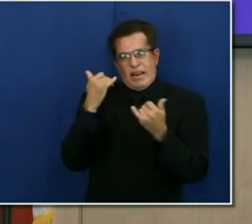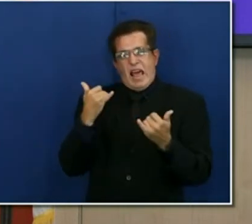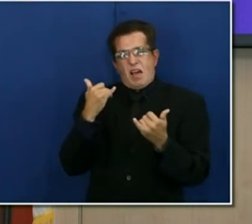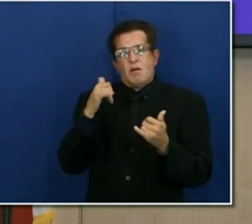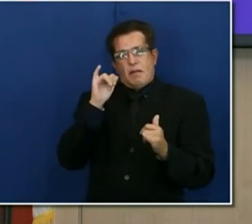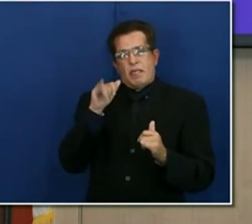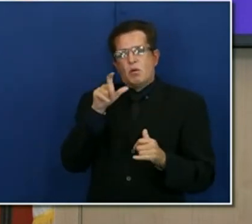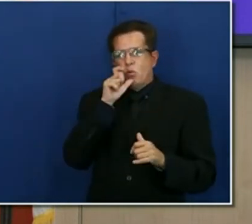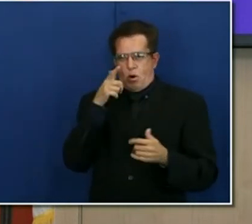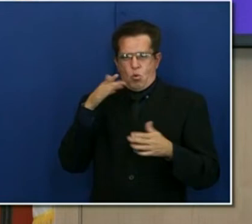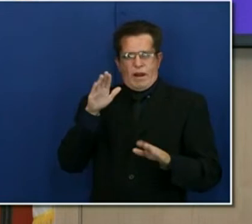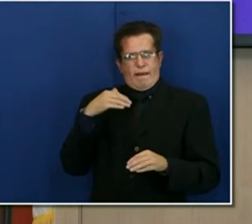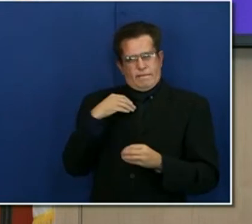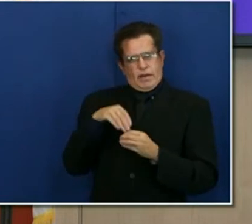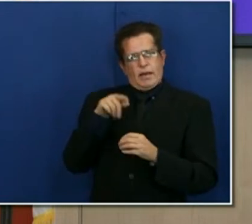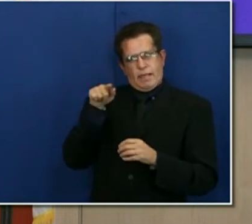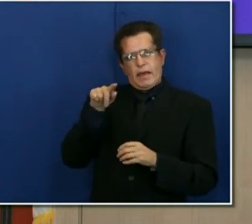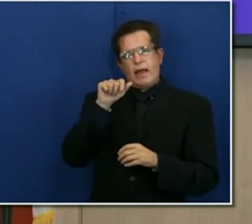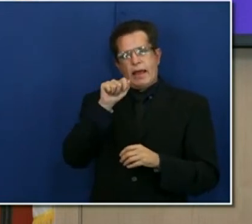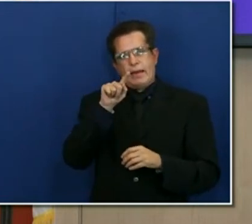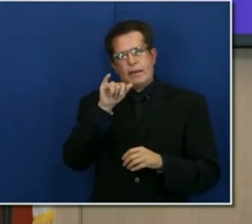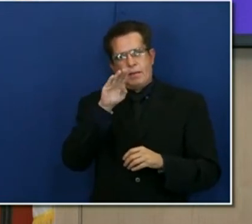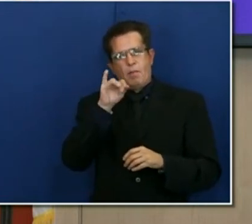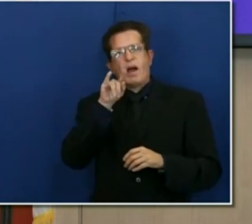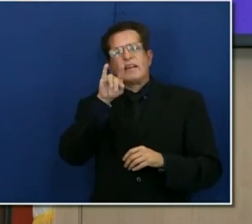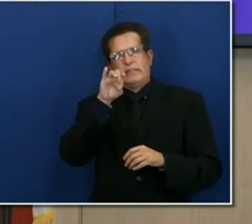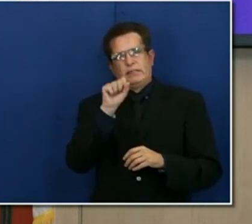based on the changing science of